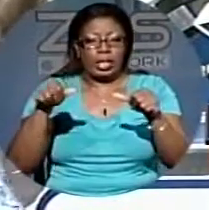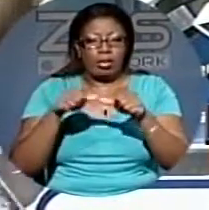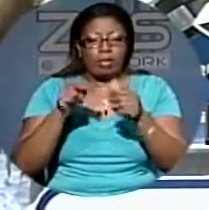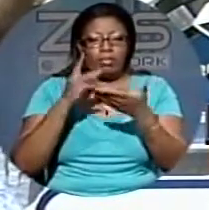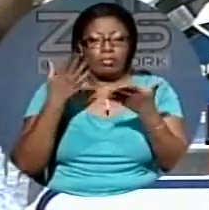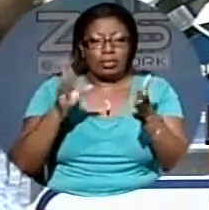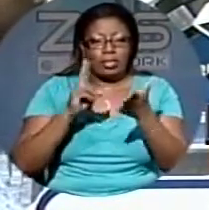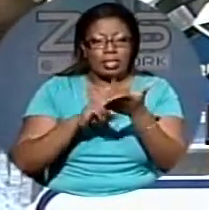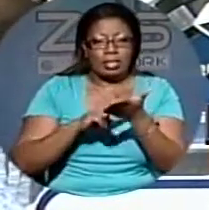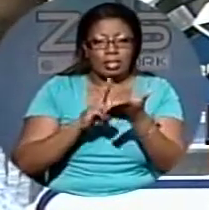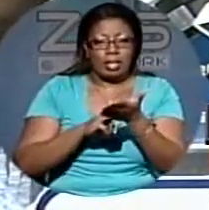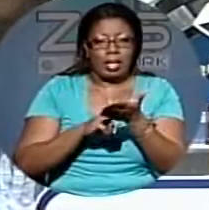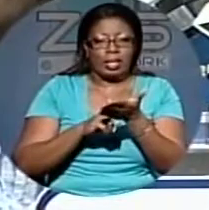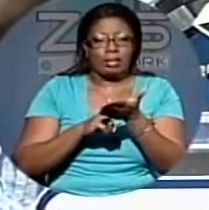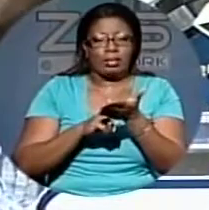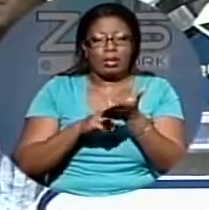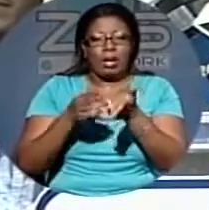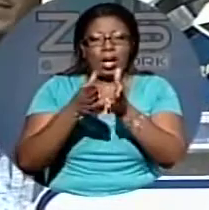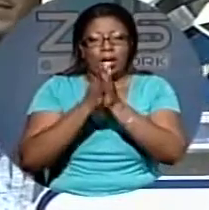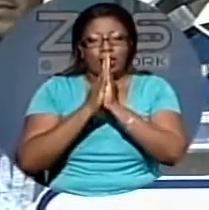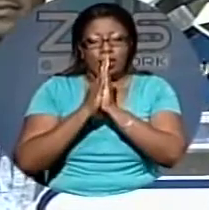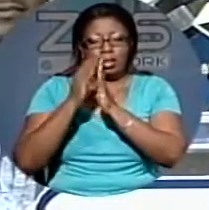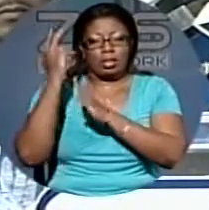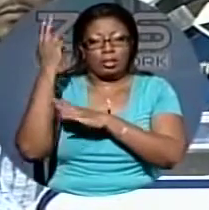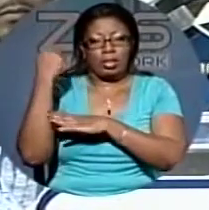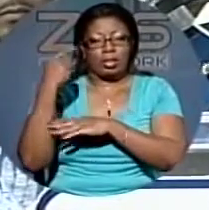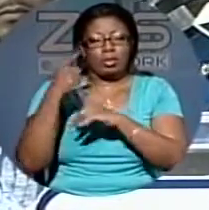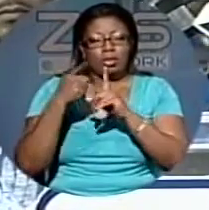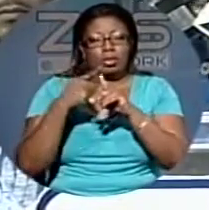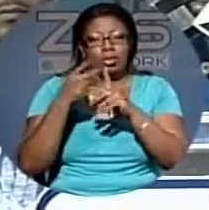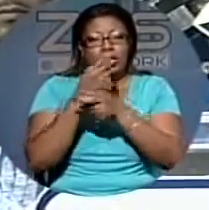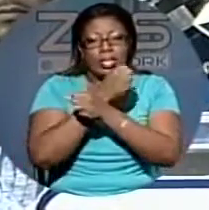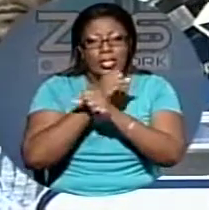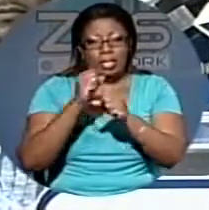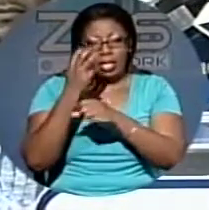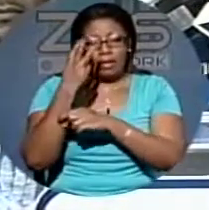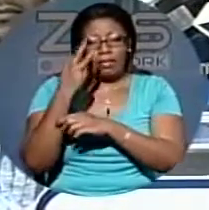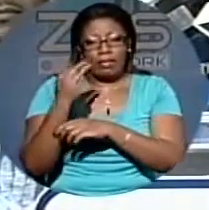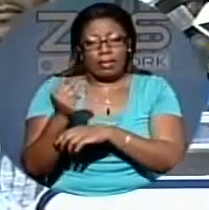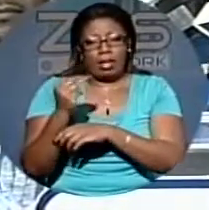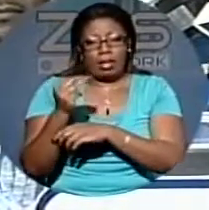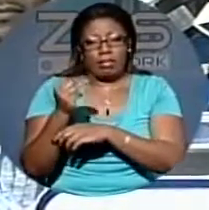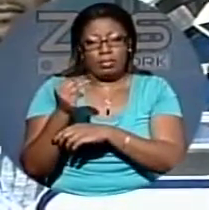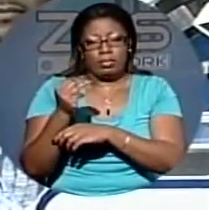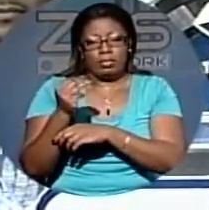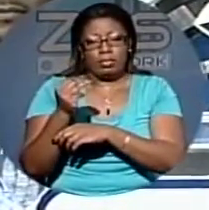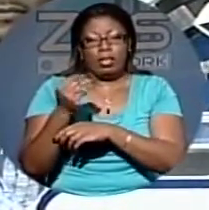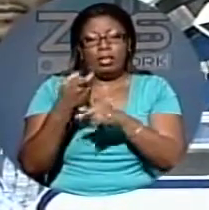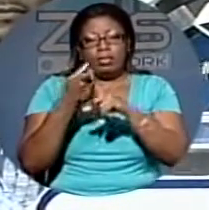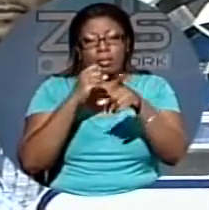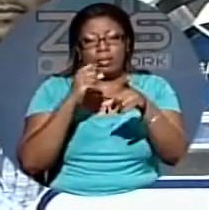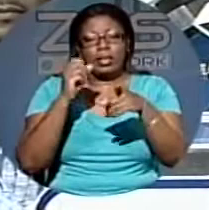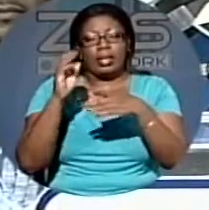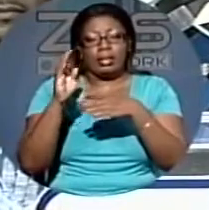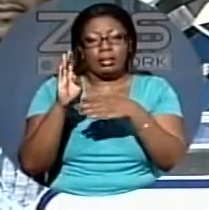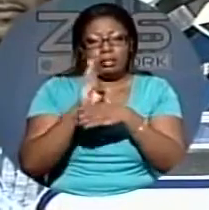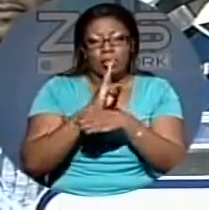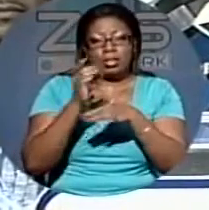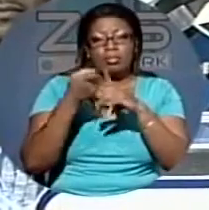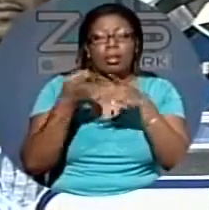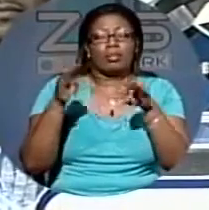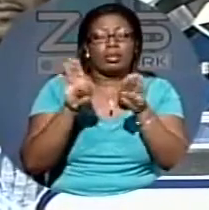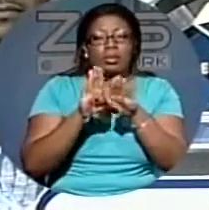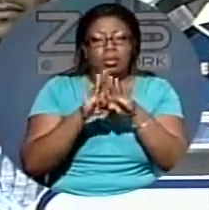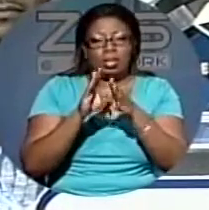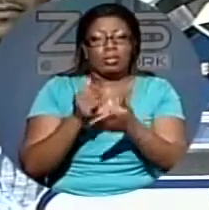to the Prime Minister to save them from drowning, urging the government to offer some form of financial relief to